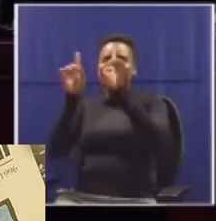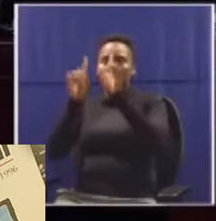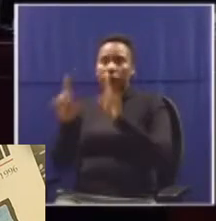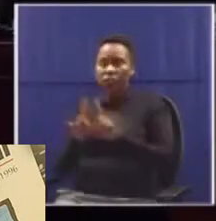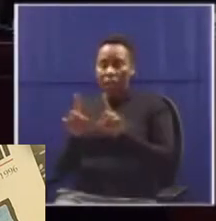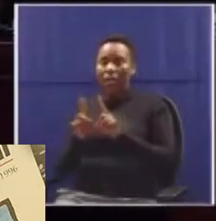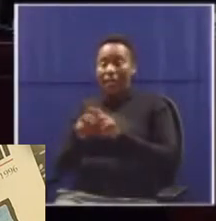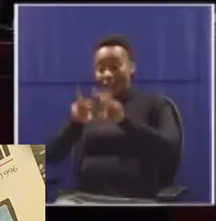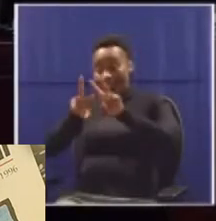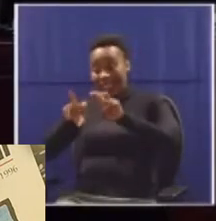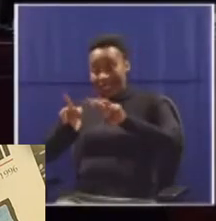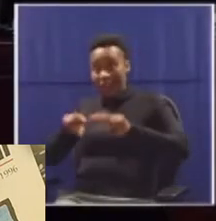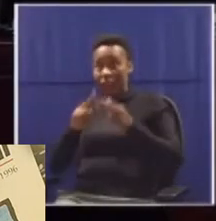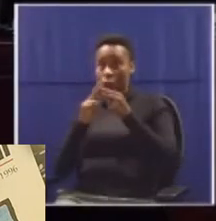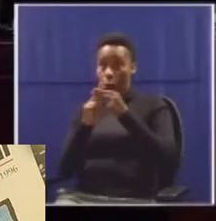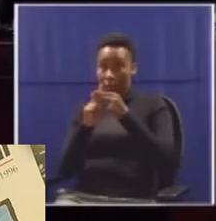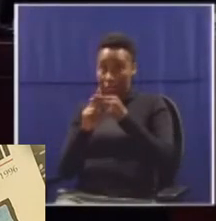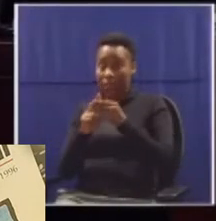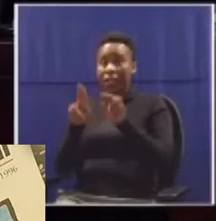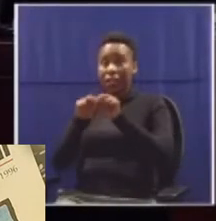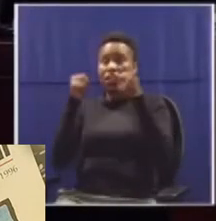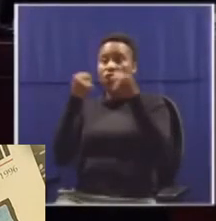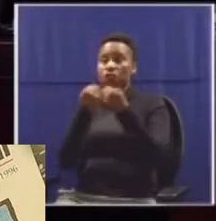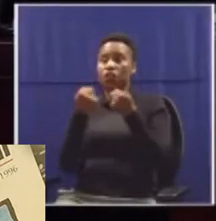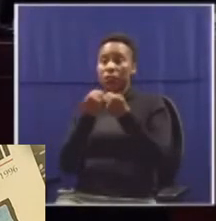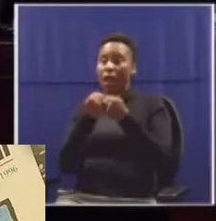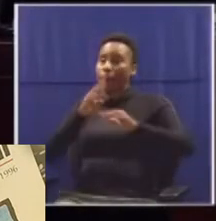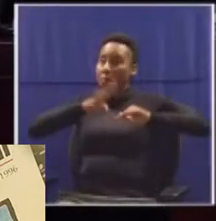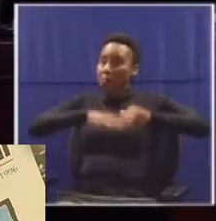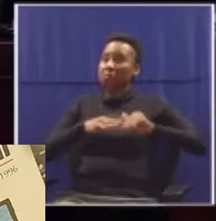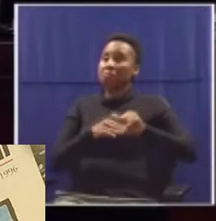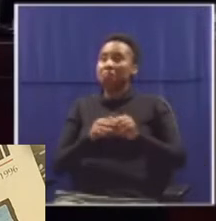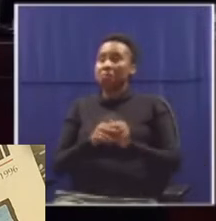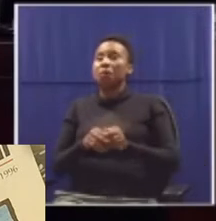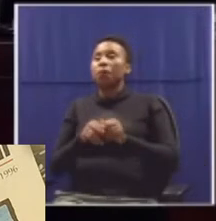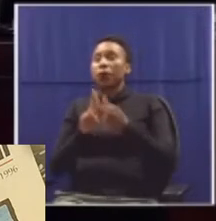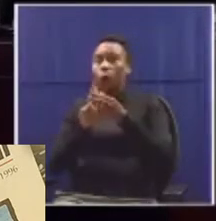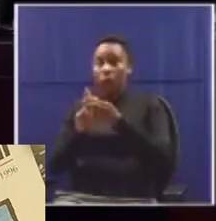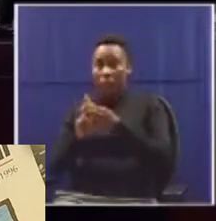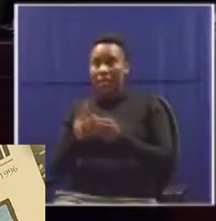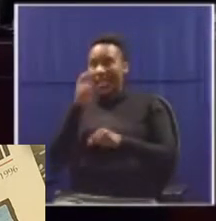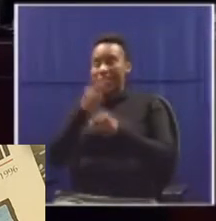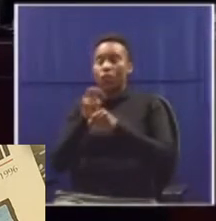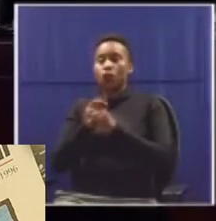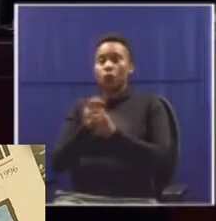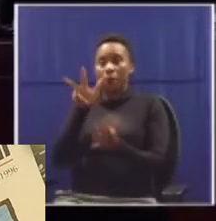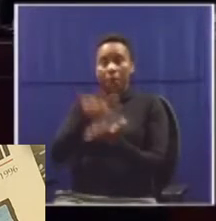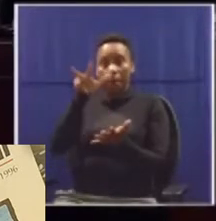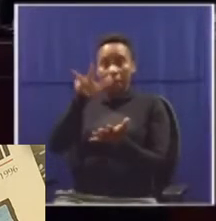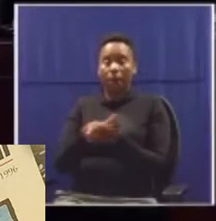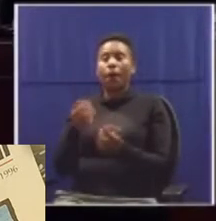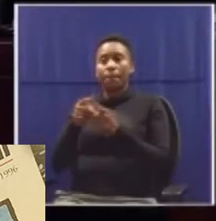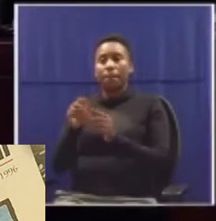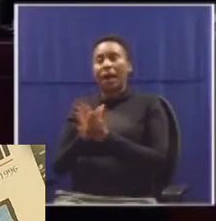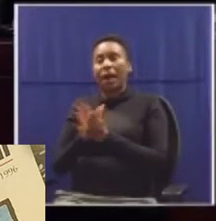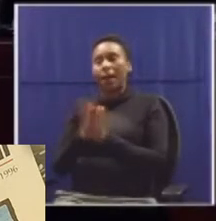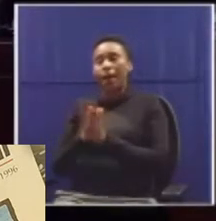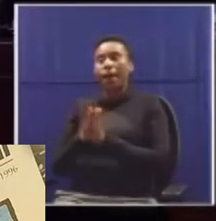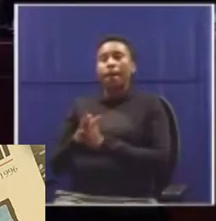unit in the National Prosecuting Authority needs to be approved by the minister before it will qualify